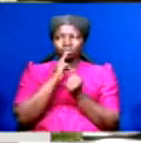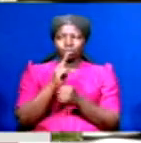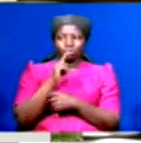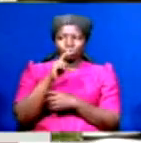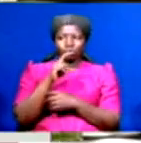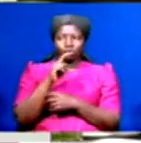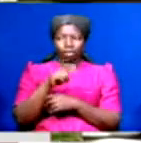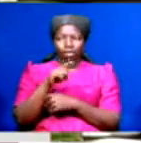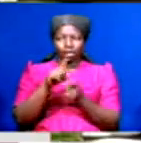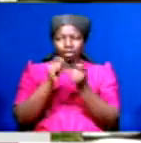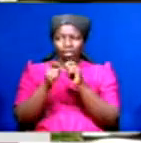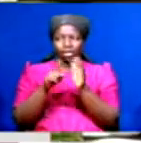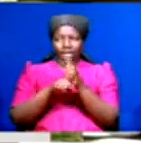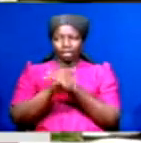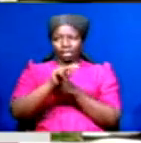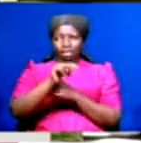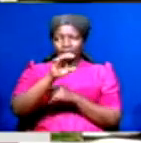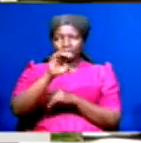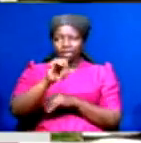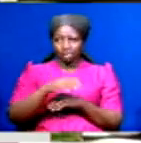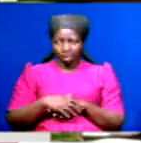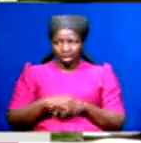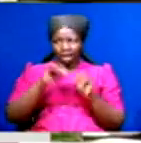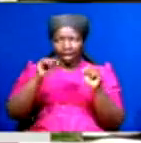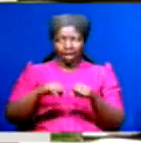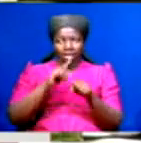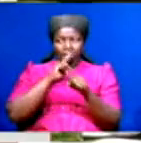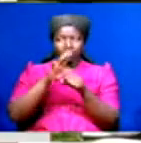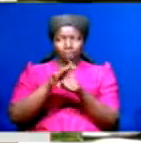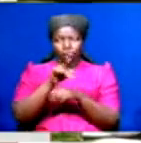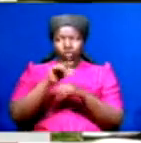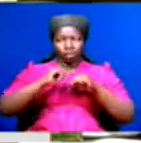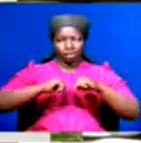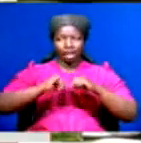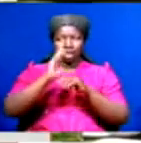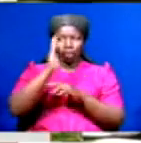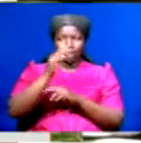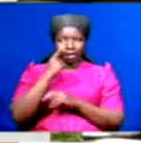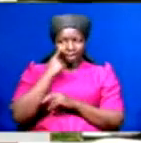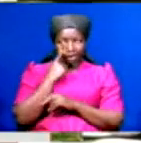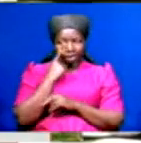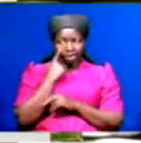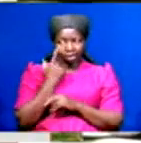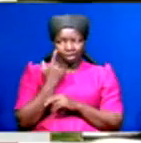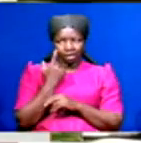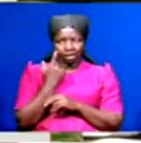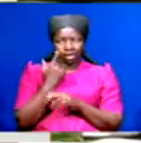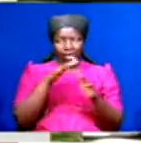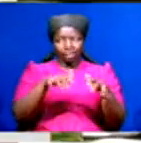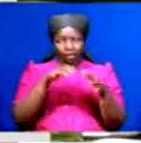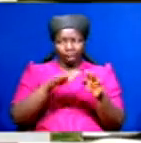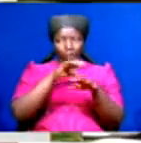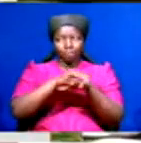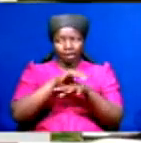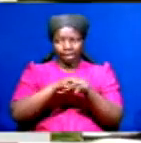Exchange. When we do this, I can assure you, Chair, that you're going to see the farmer taking home not less than